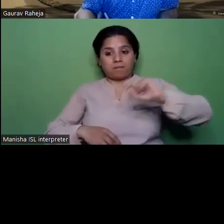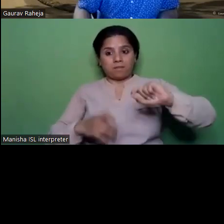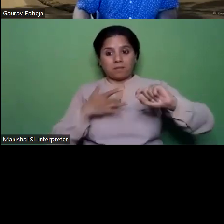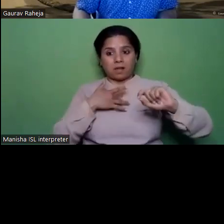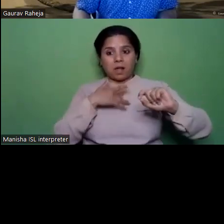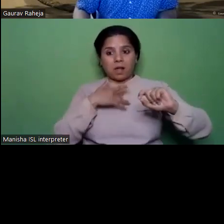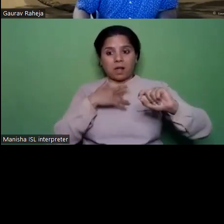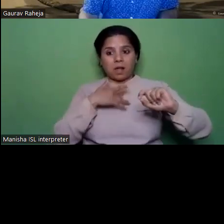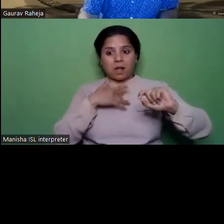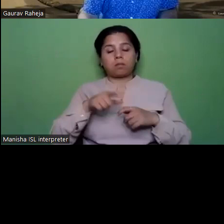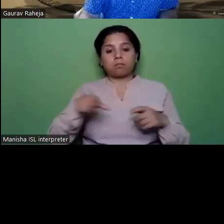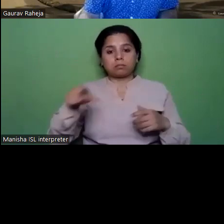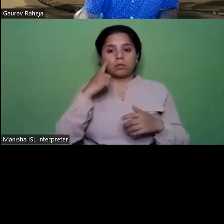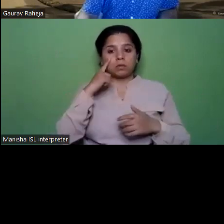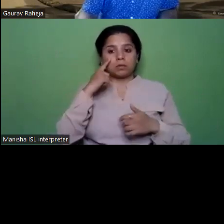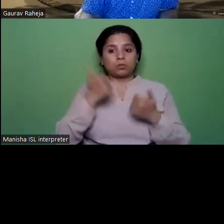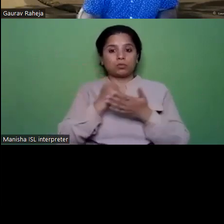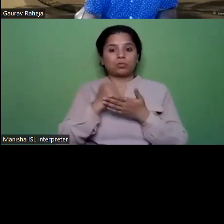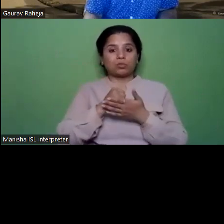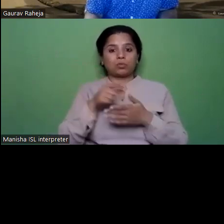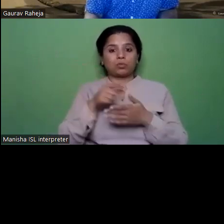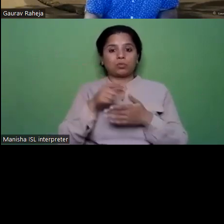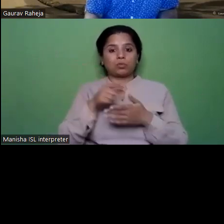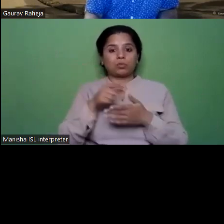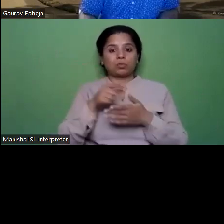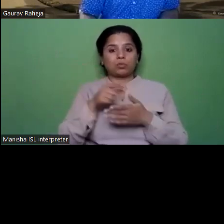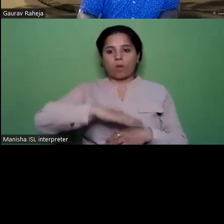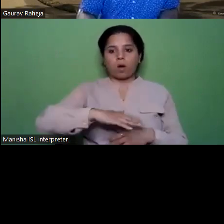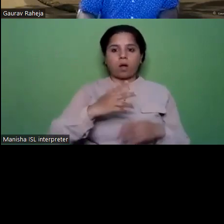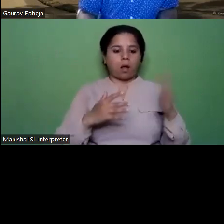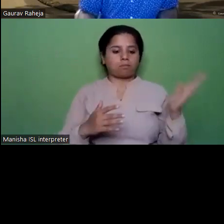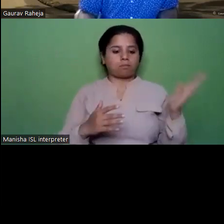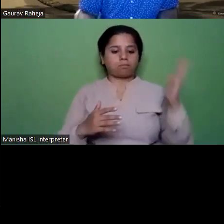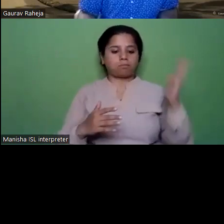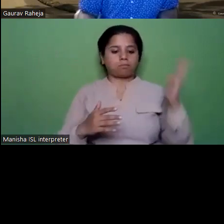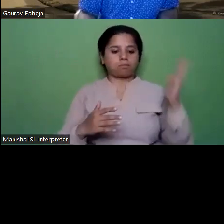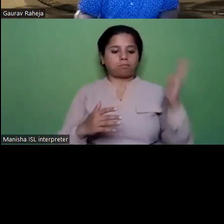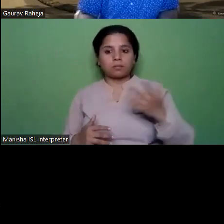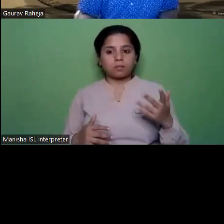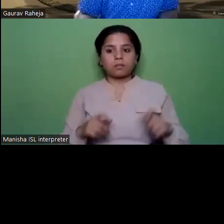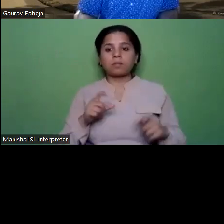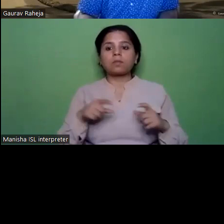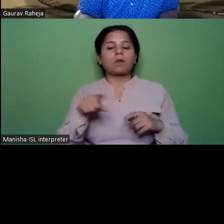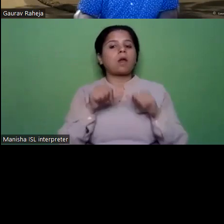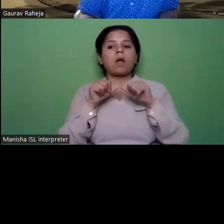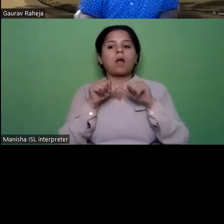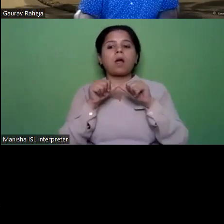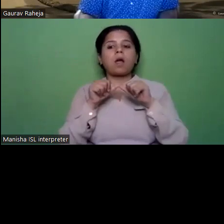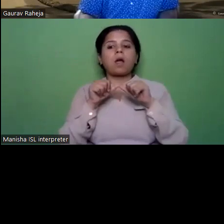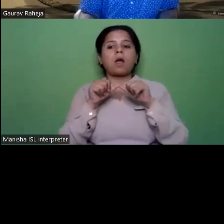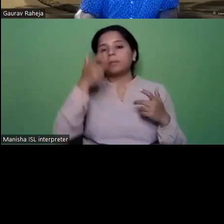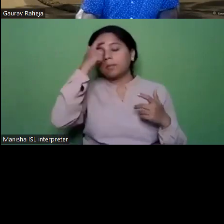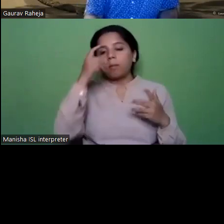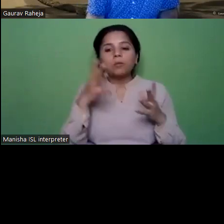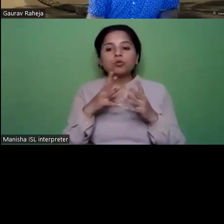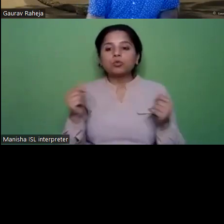write on this flap? Because this flap moves up like this or comes down like that. So what is the answer to these problems?